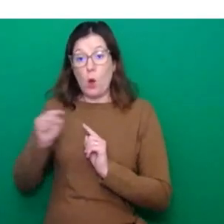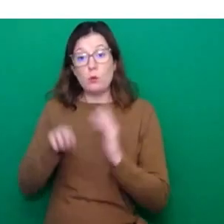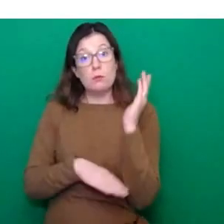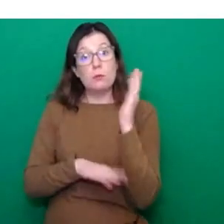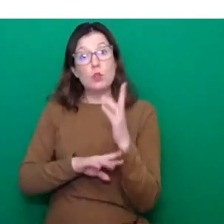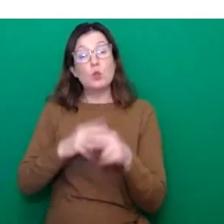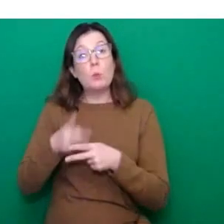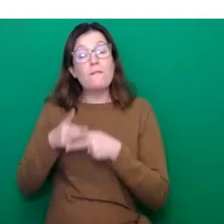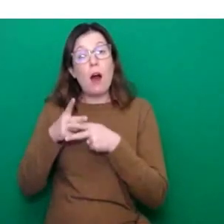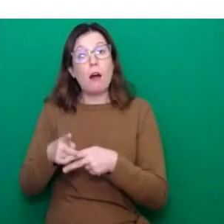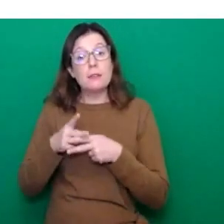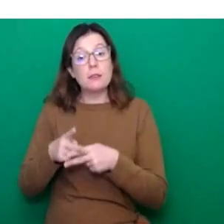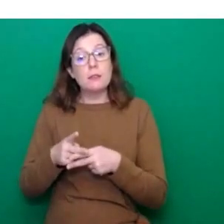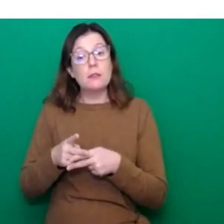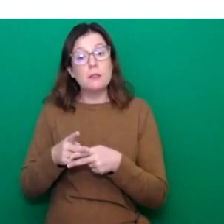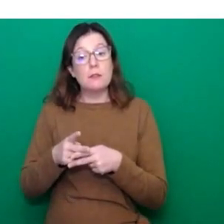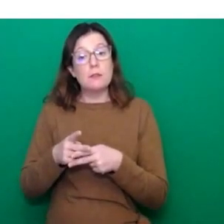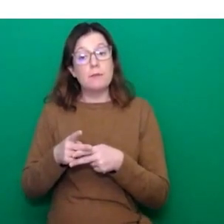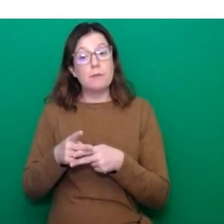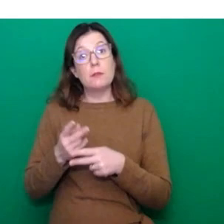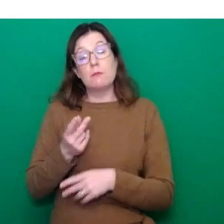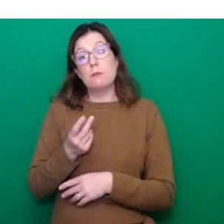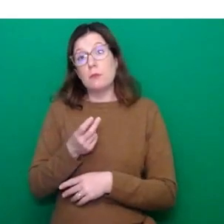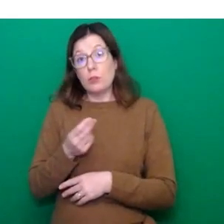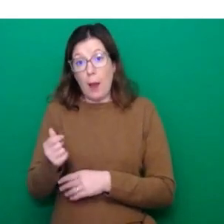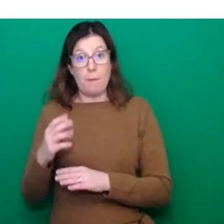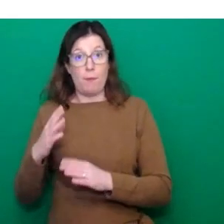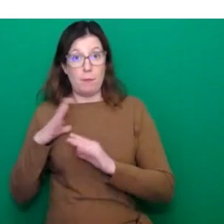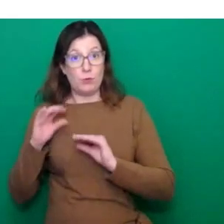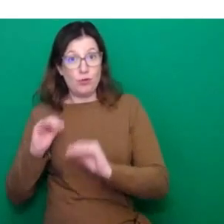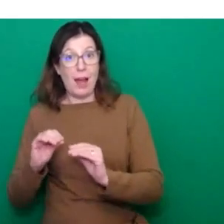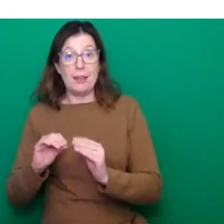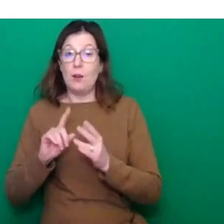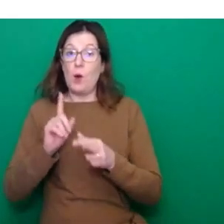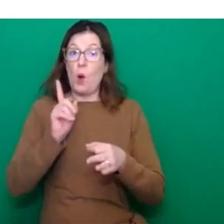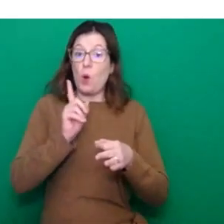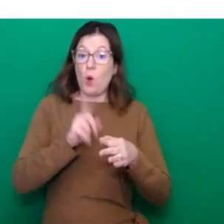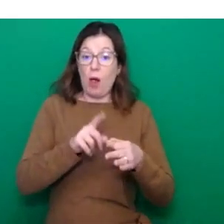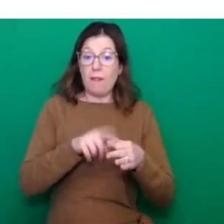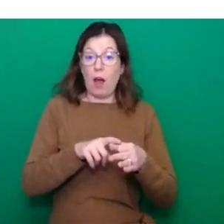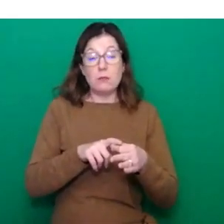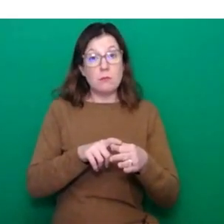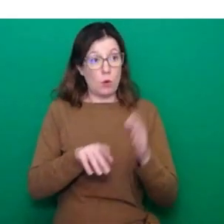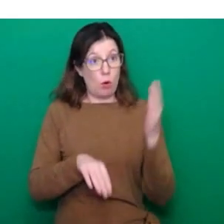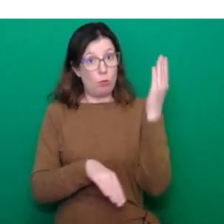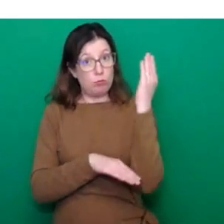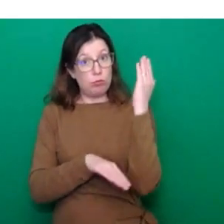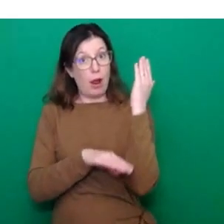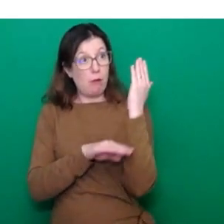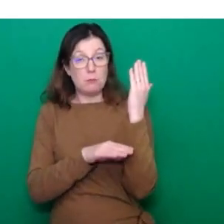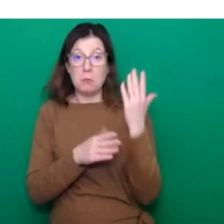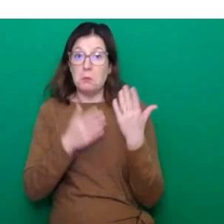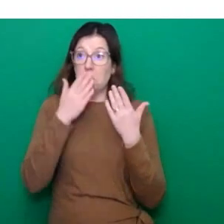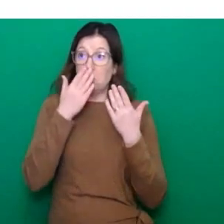some of them are now training and some of them are already qualified. So at the moment, progression is looking like